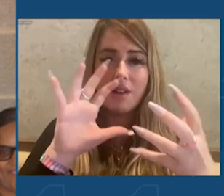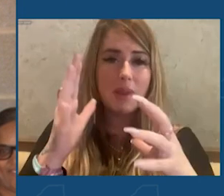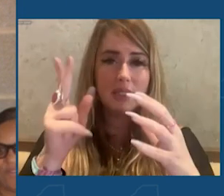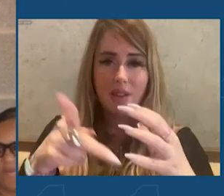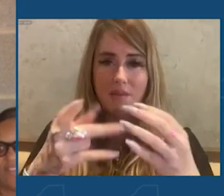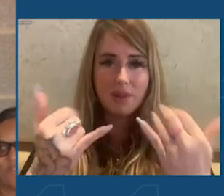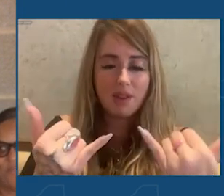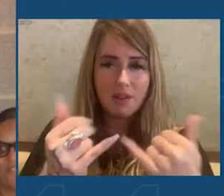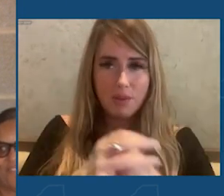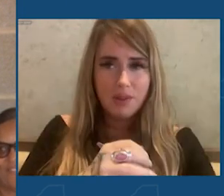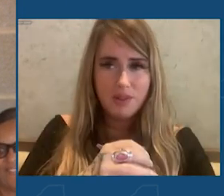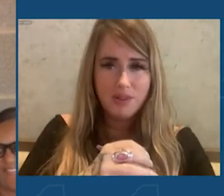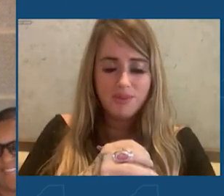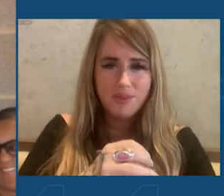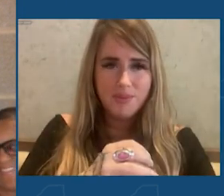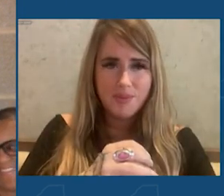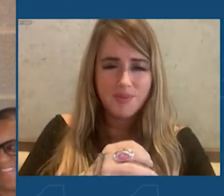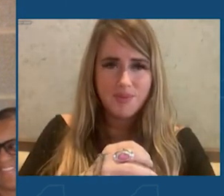did.